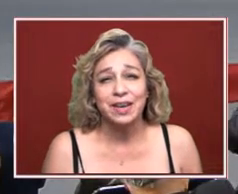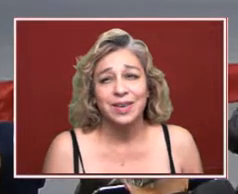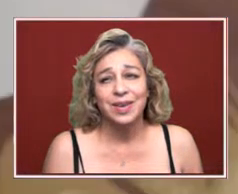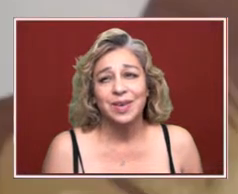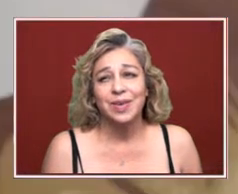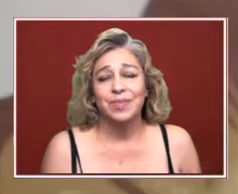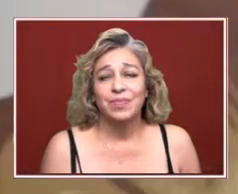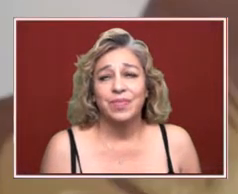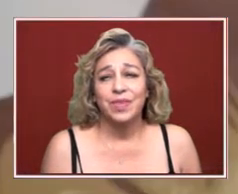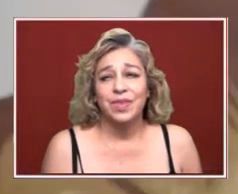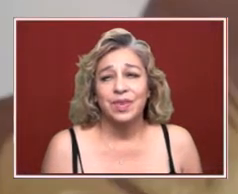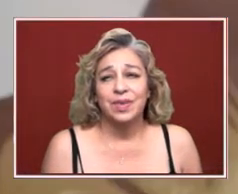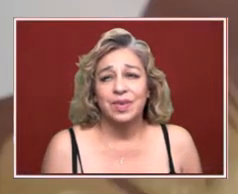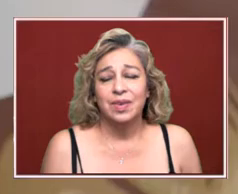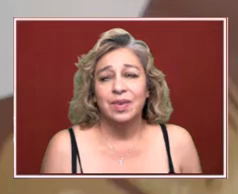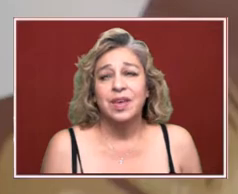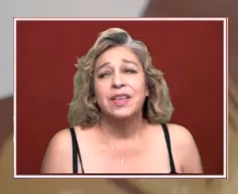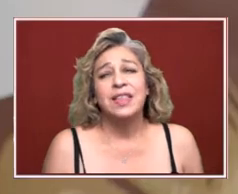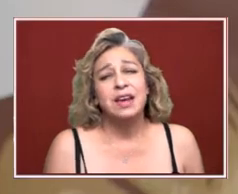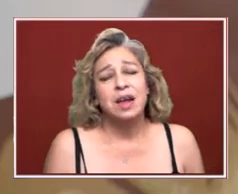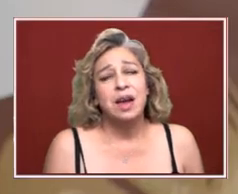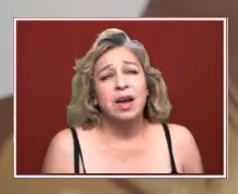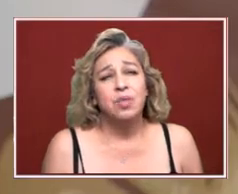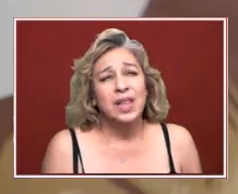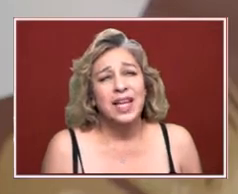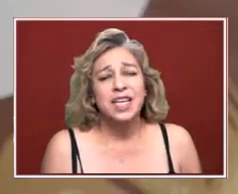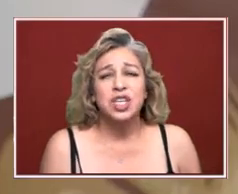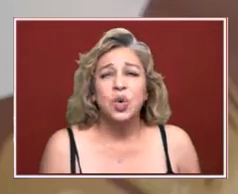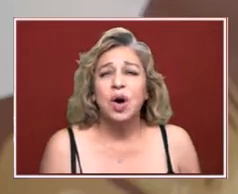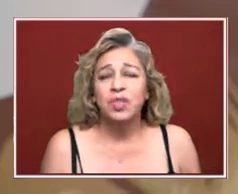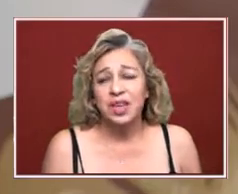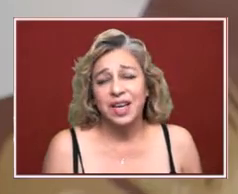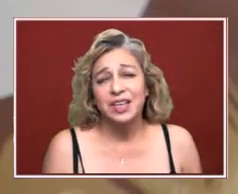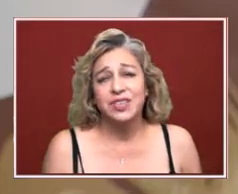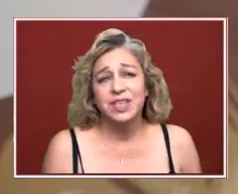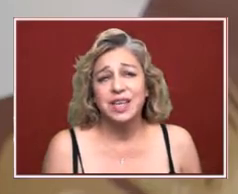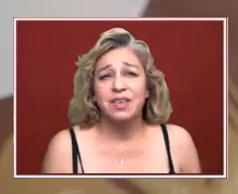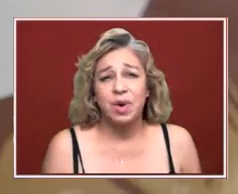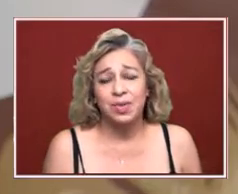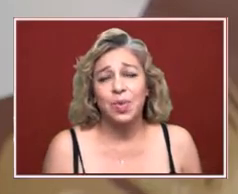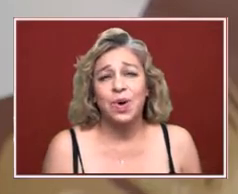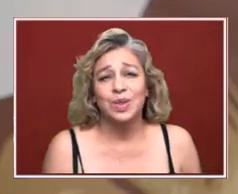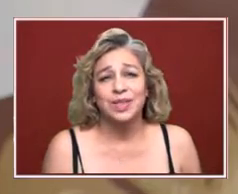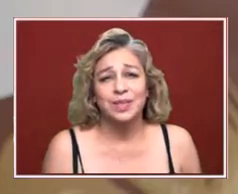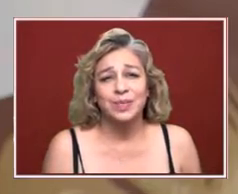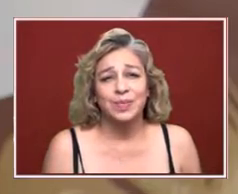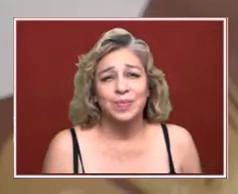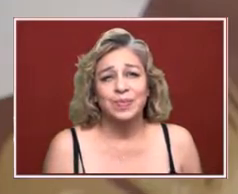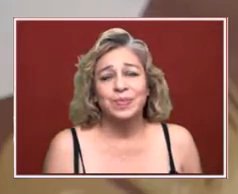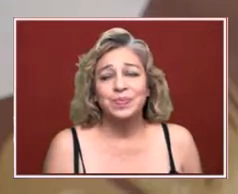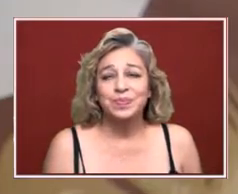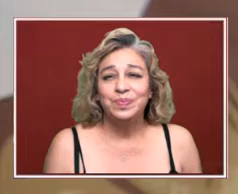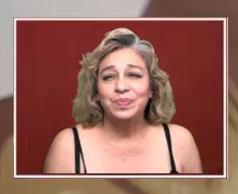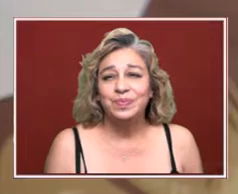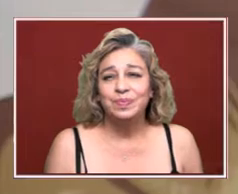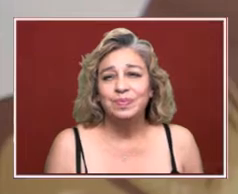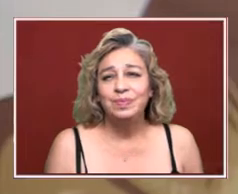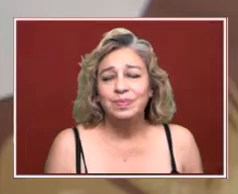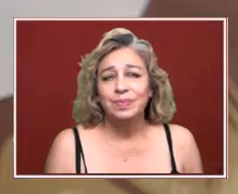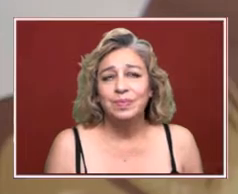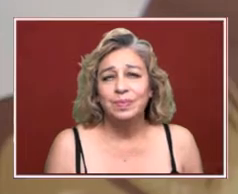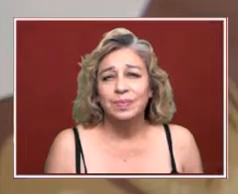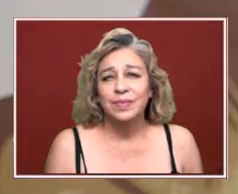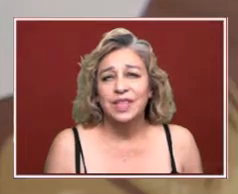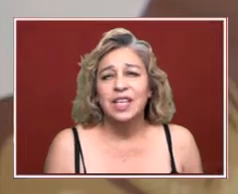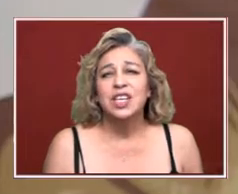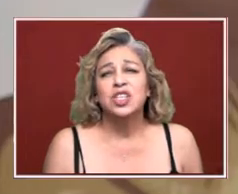country. Respecto a todos los países del mundo. That relate to all the countries around the world. Entonces somos optimistas